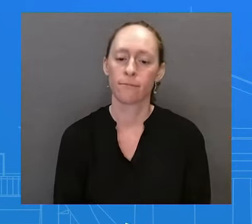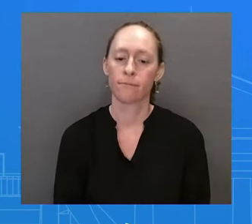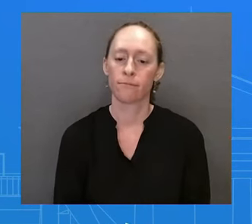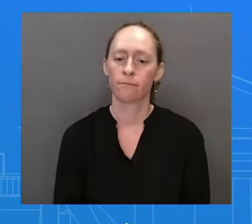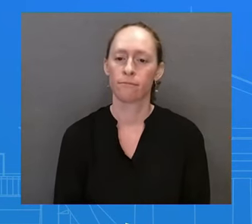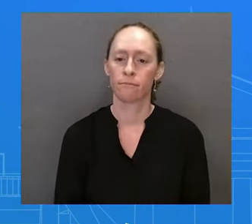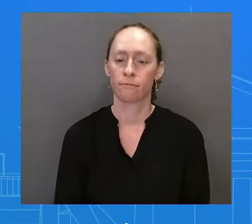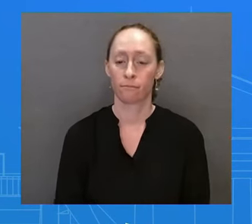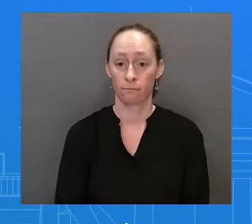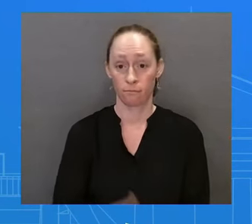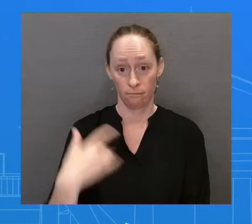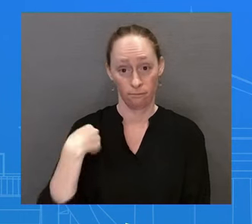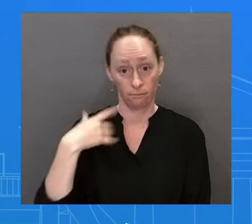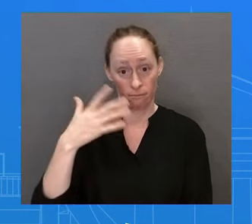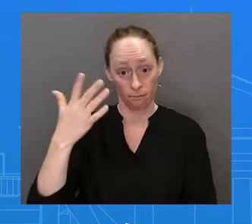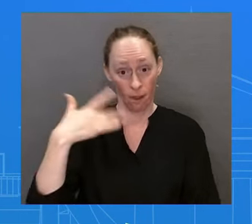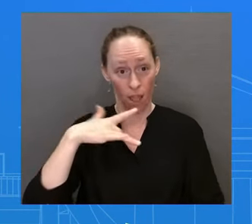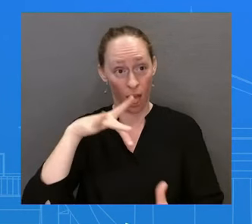scrutinized.